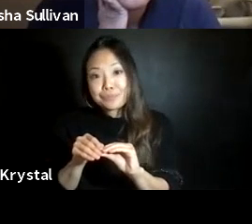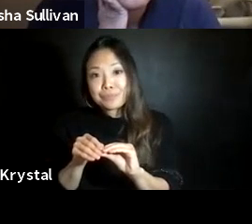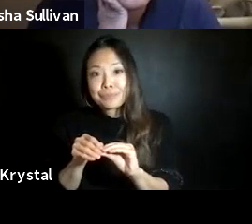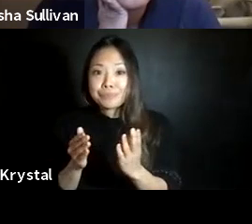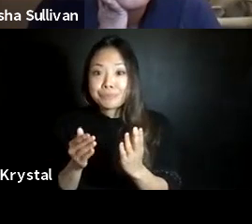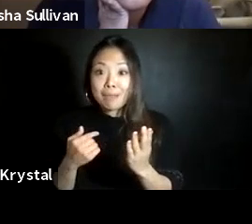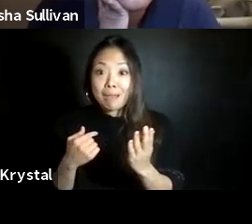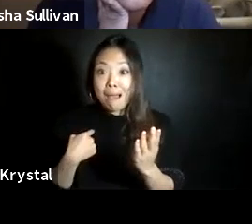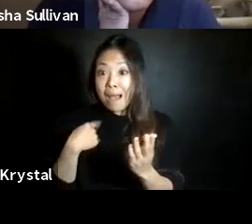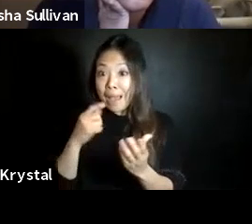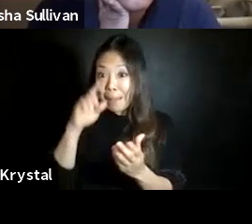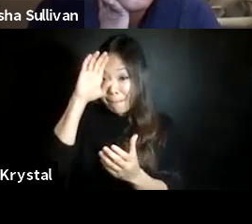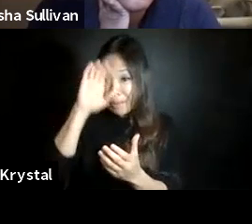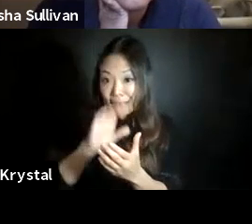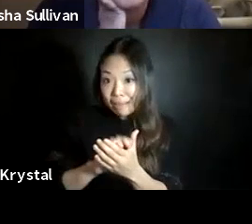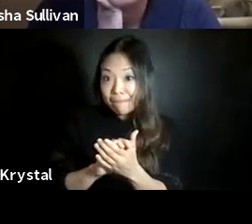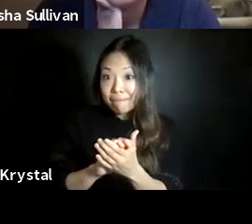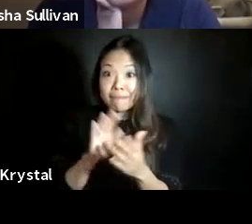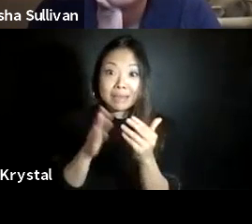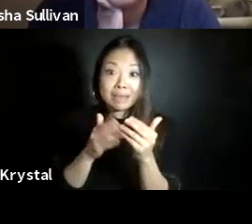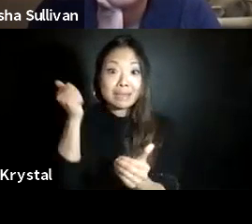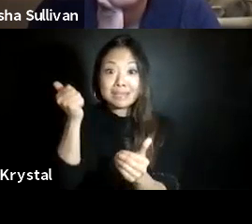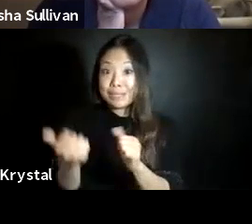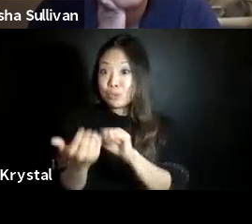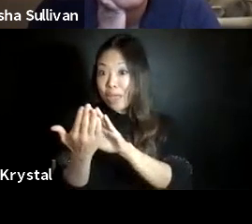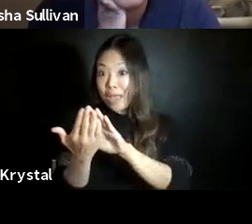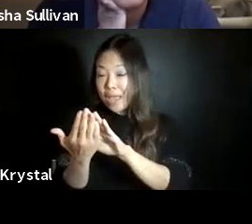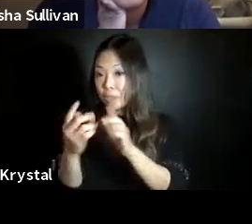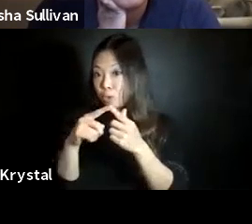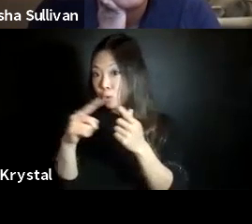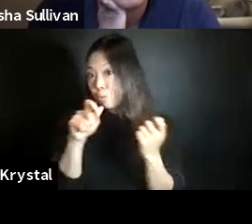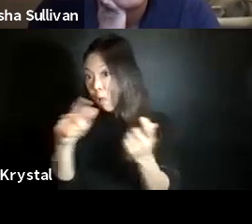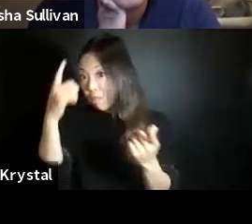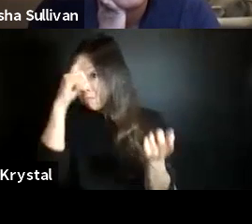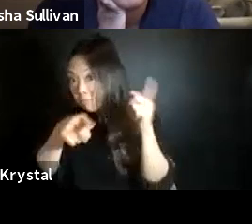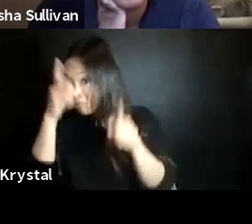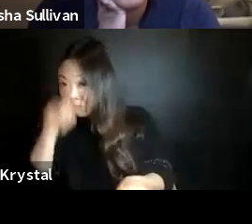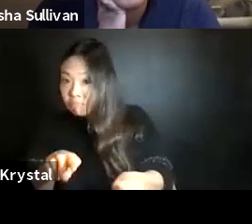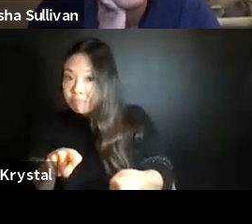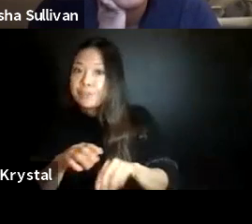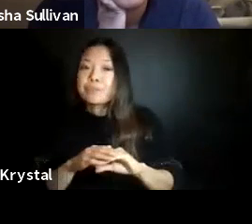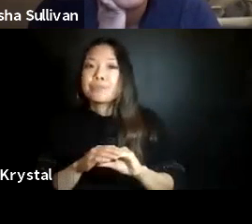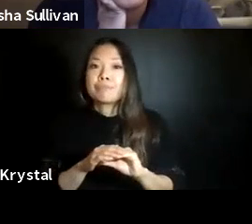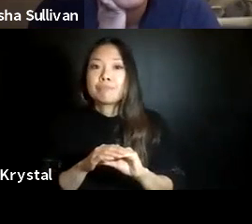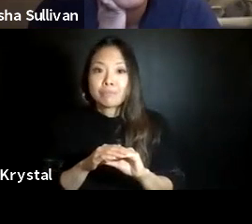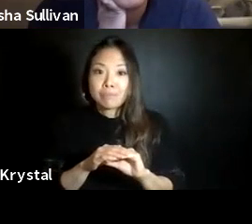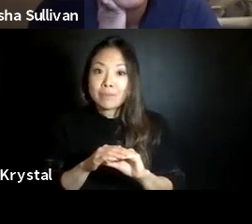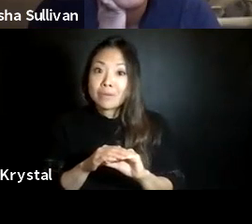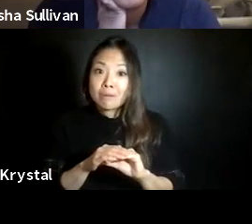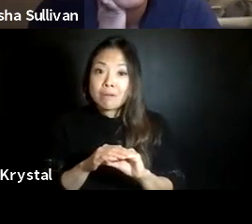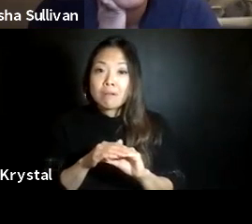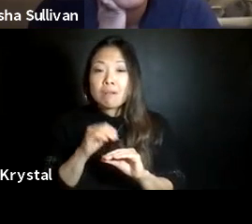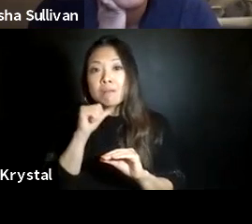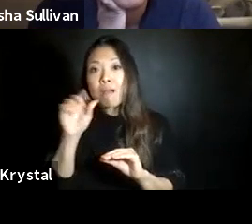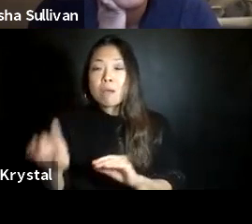also believe that will be the easiest way to get to consensus is not just to divide